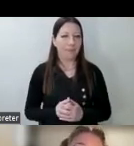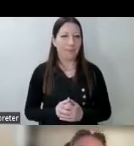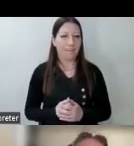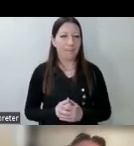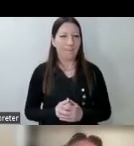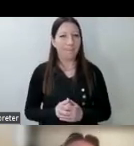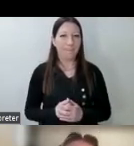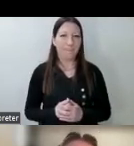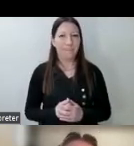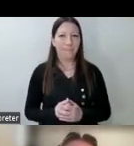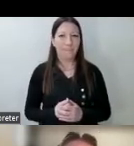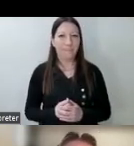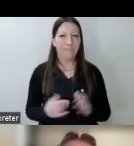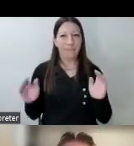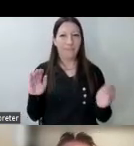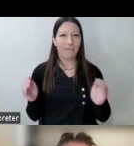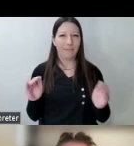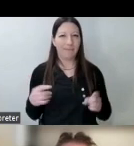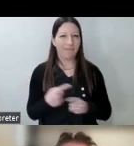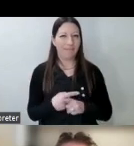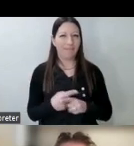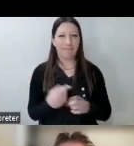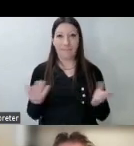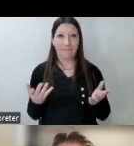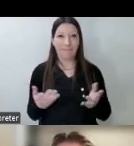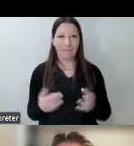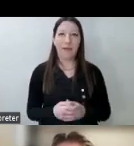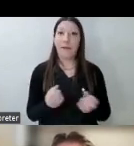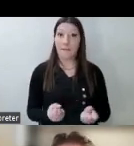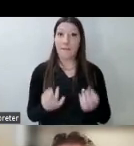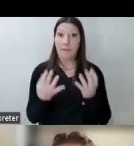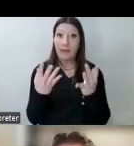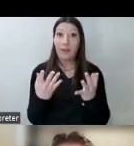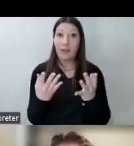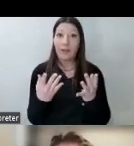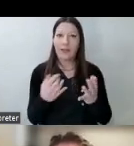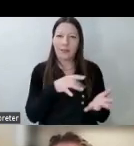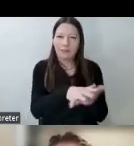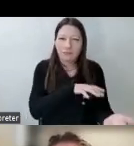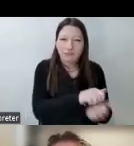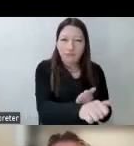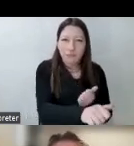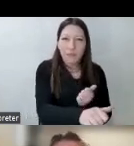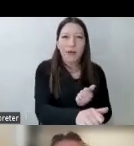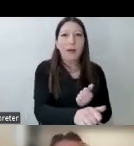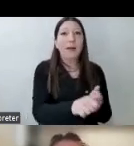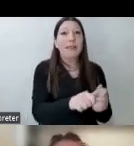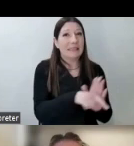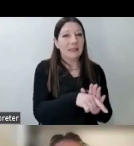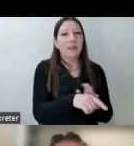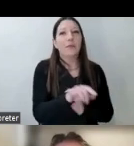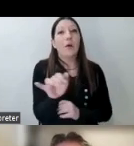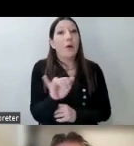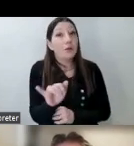So I'm thinking through the tensions between fire being destructive while also being regenerative. And by this, I mean how fire is able